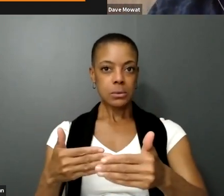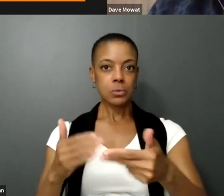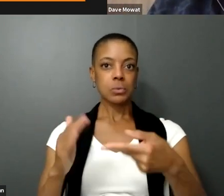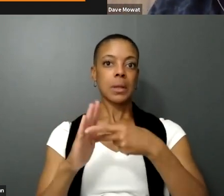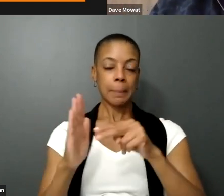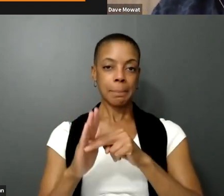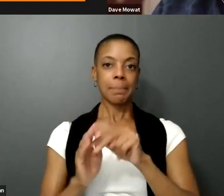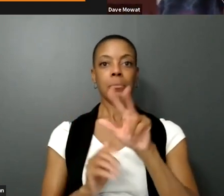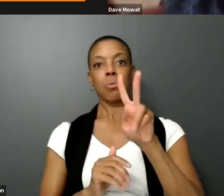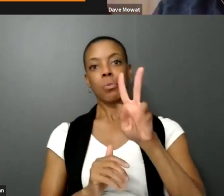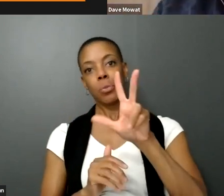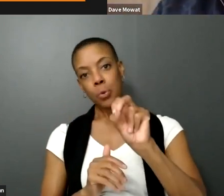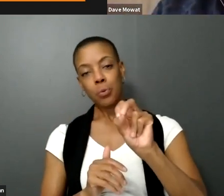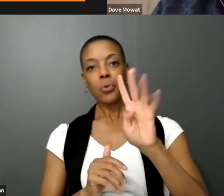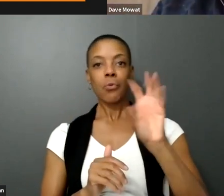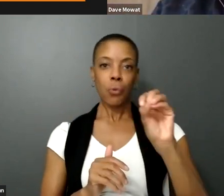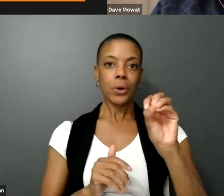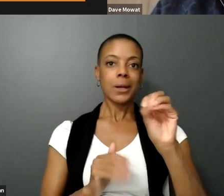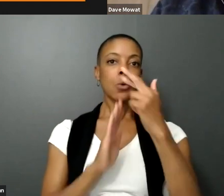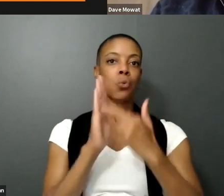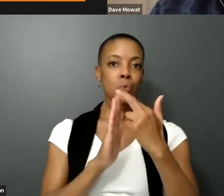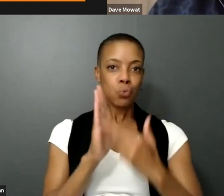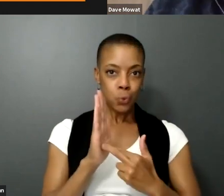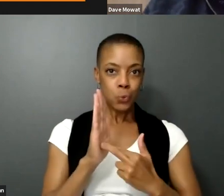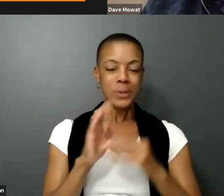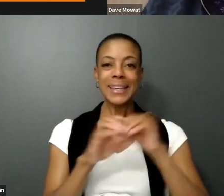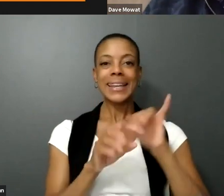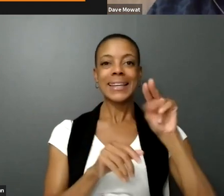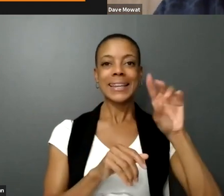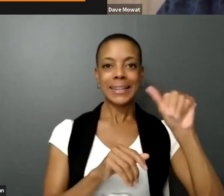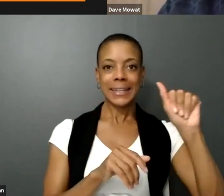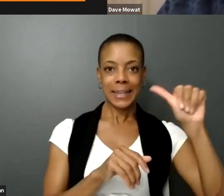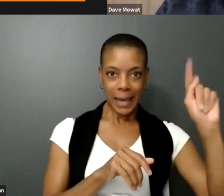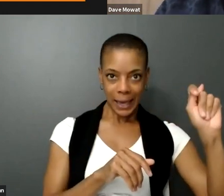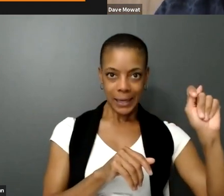provisions in the Indian Act that deal with land. And the FNLMA,